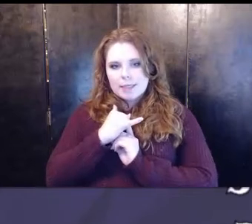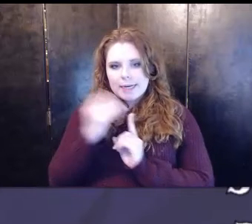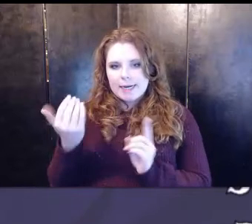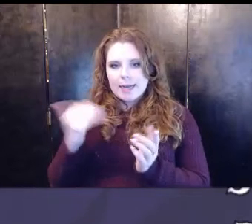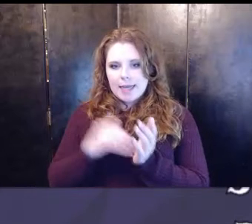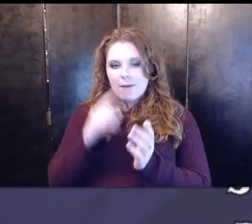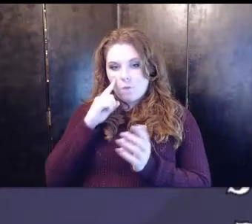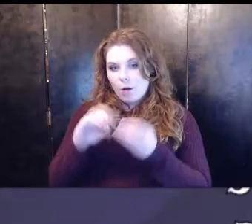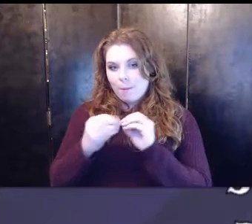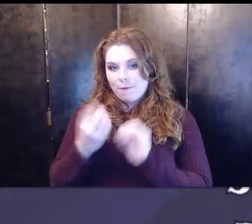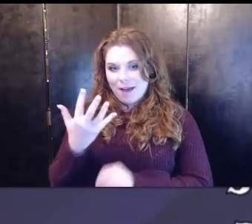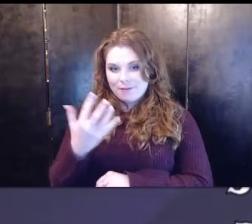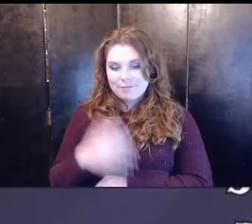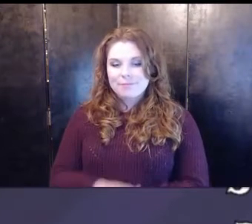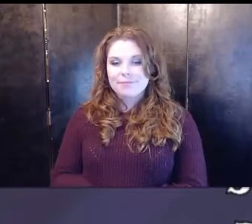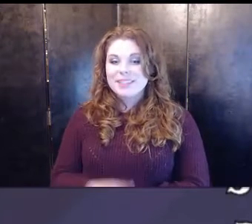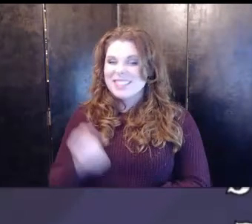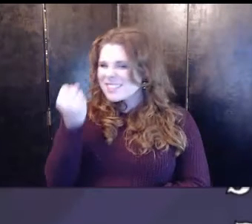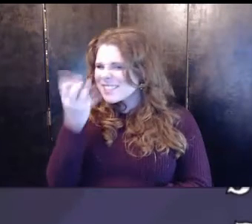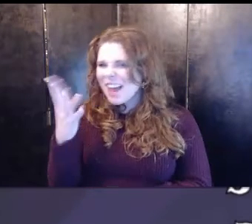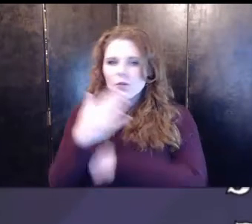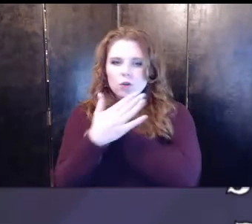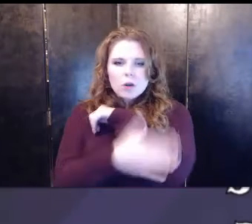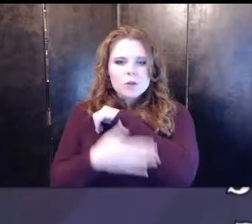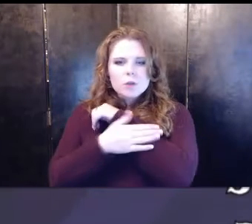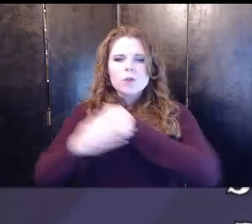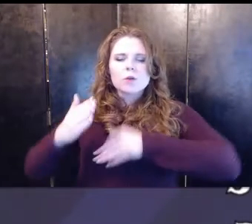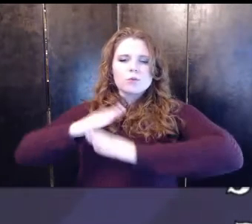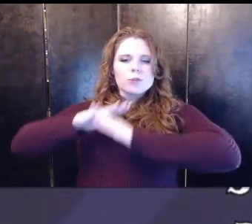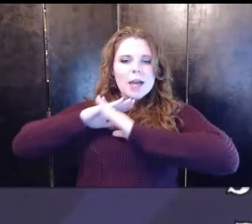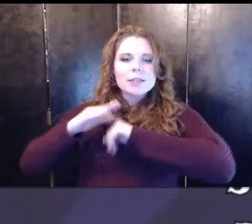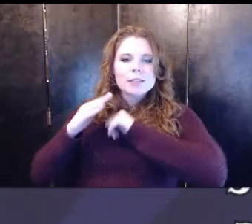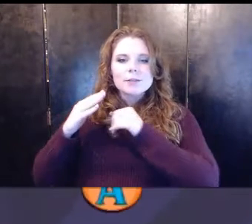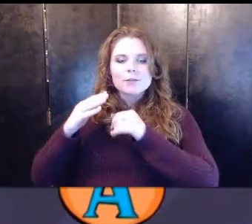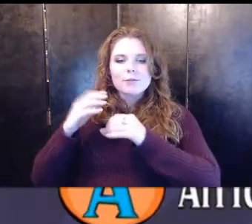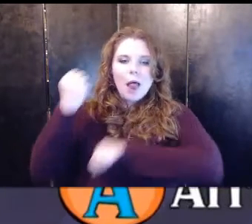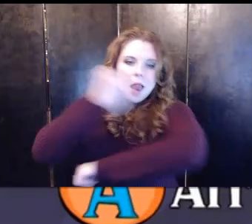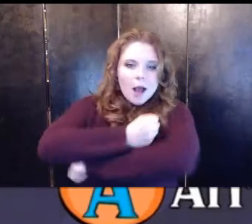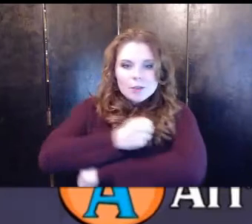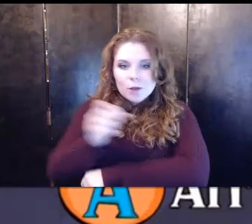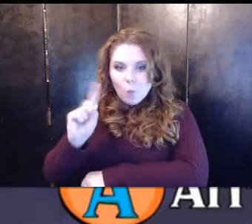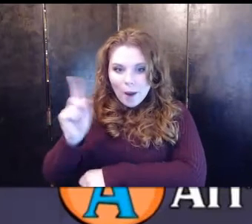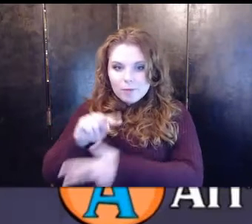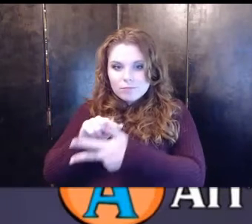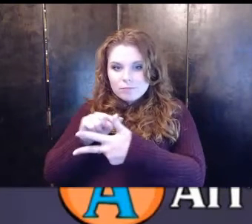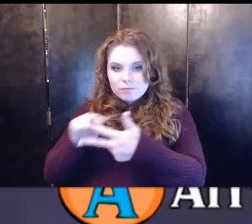5. Several countries are in protective lockdowns in A.